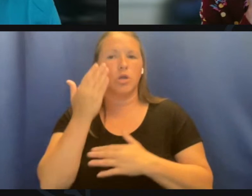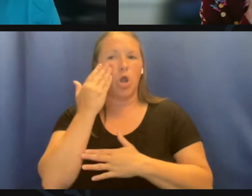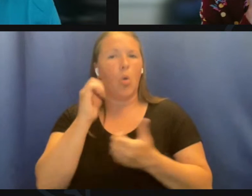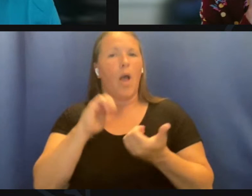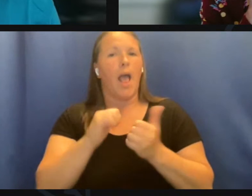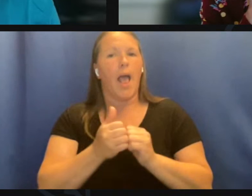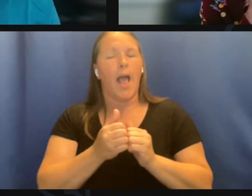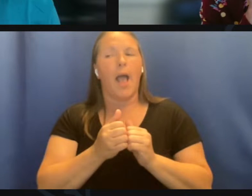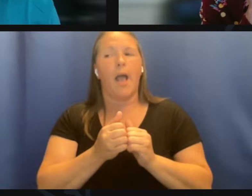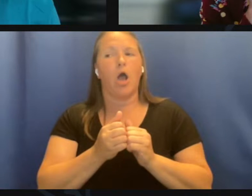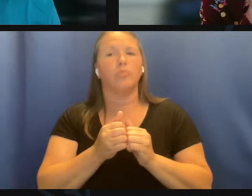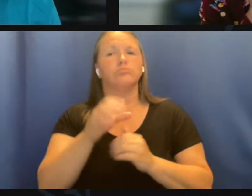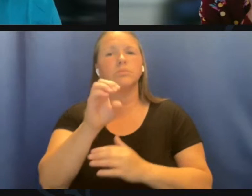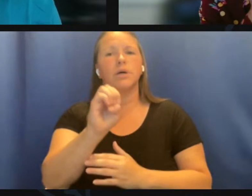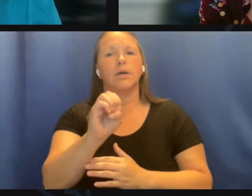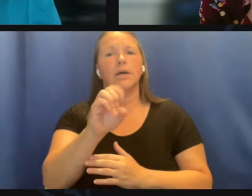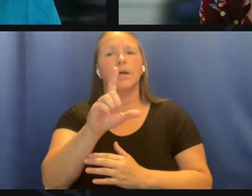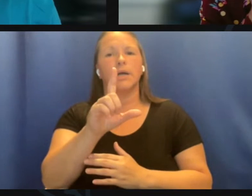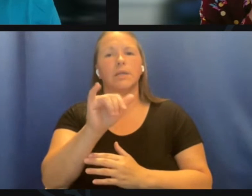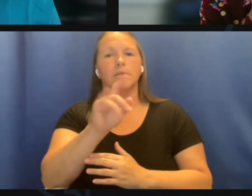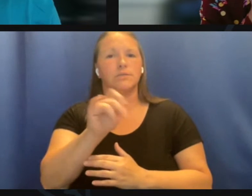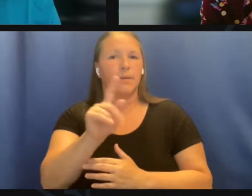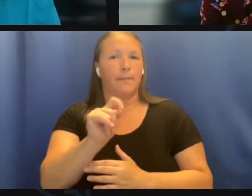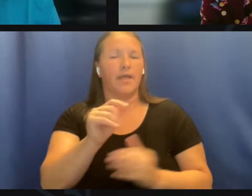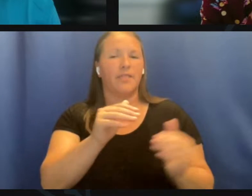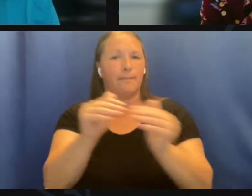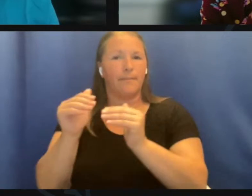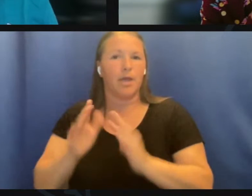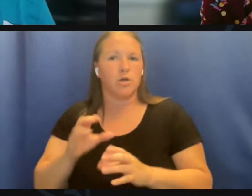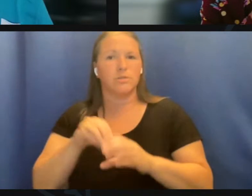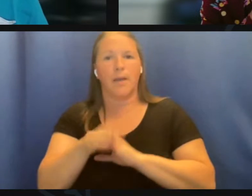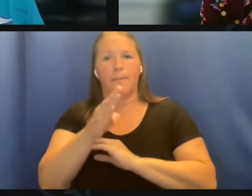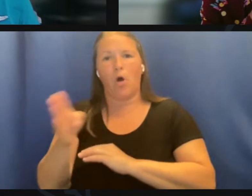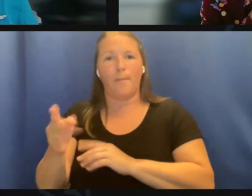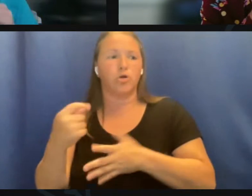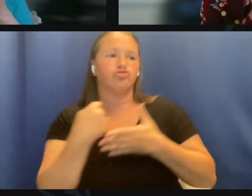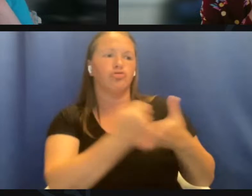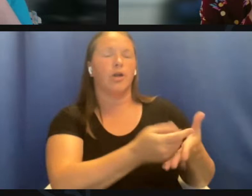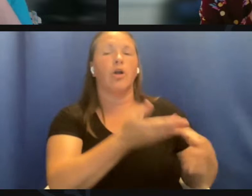Betsy after her divorce? Was she welcomed back into society?